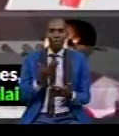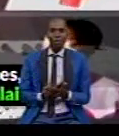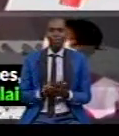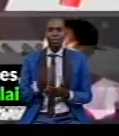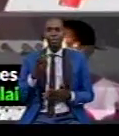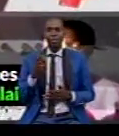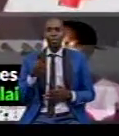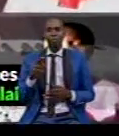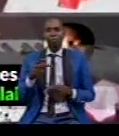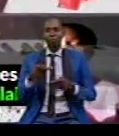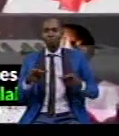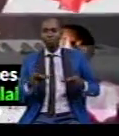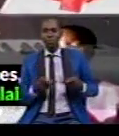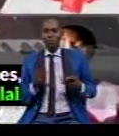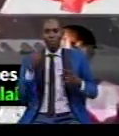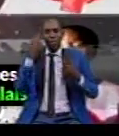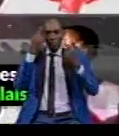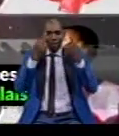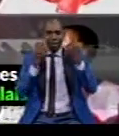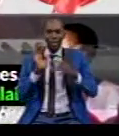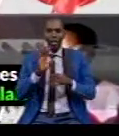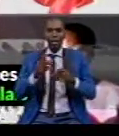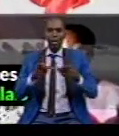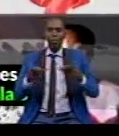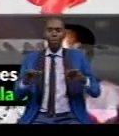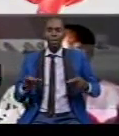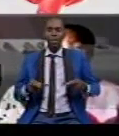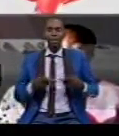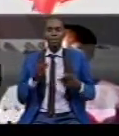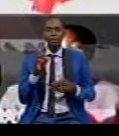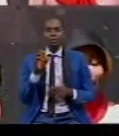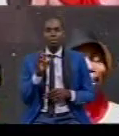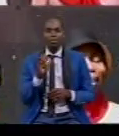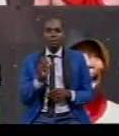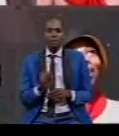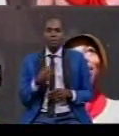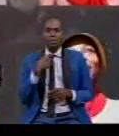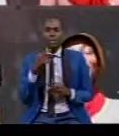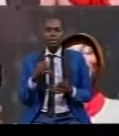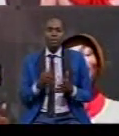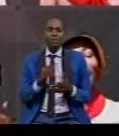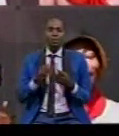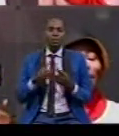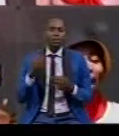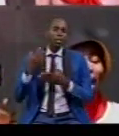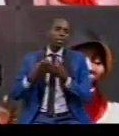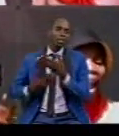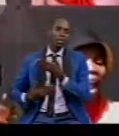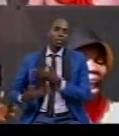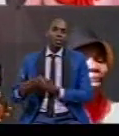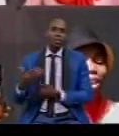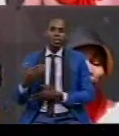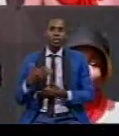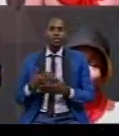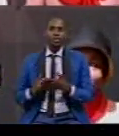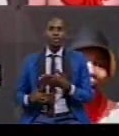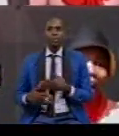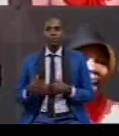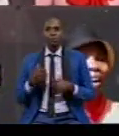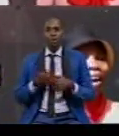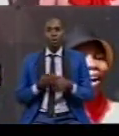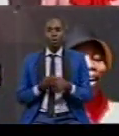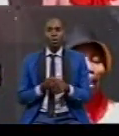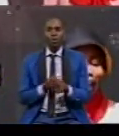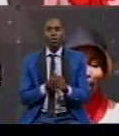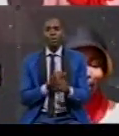chapter 10, verse 9. In Romans chapter 10, verse 9, but that if